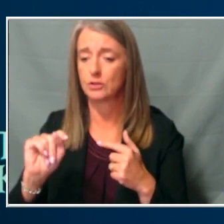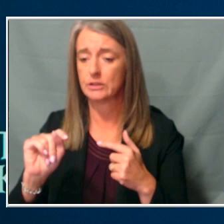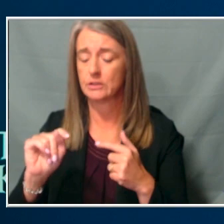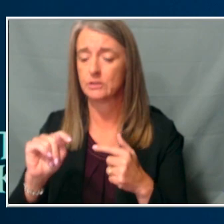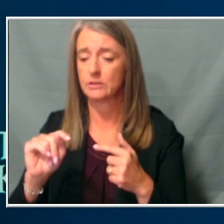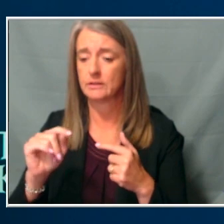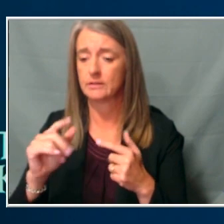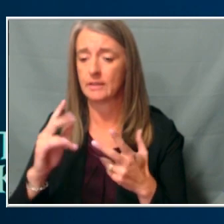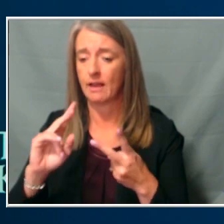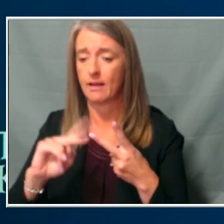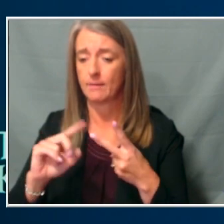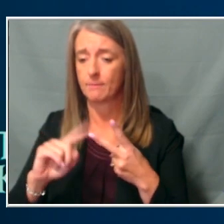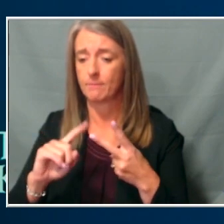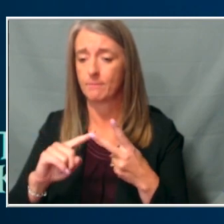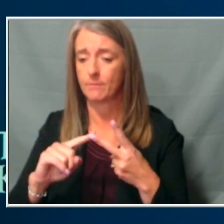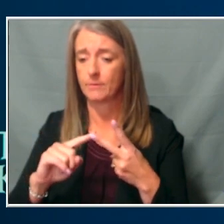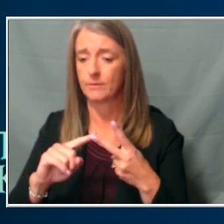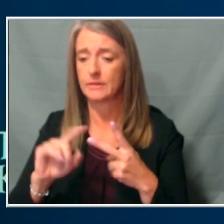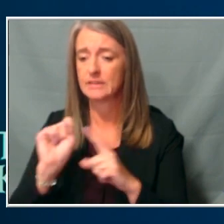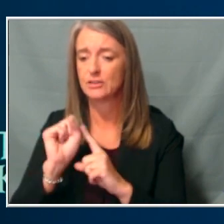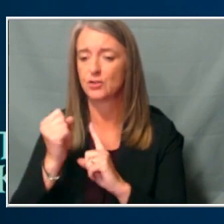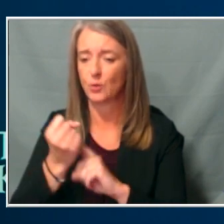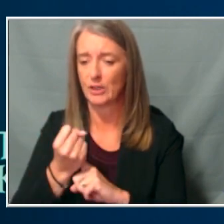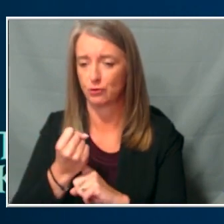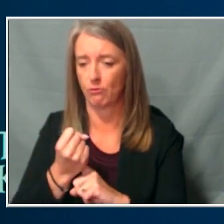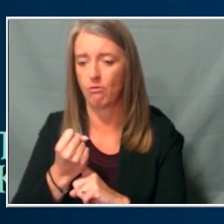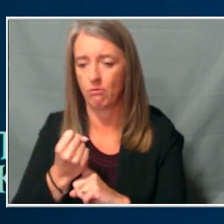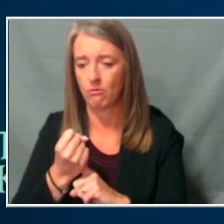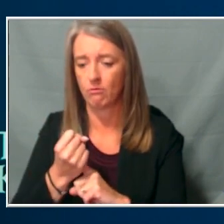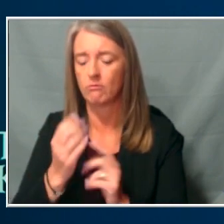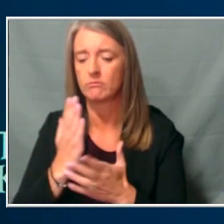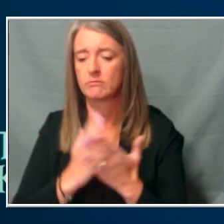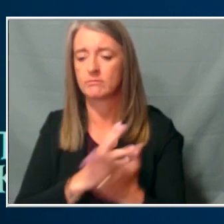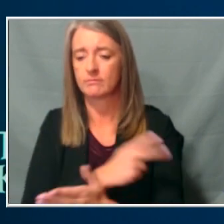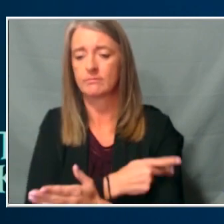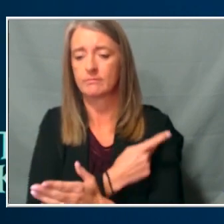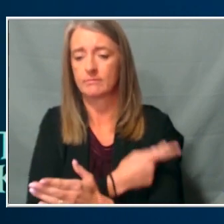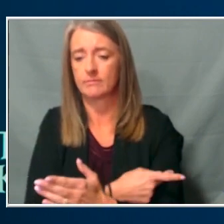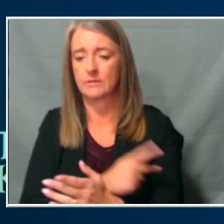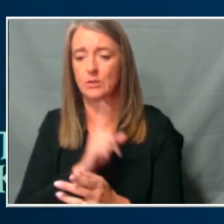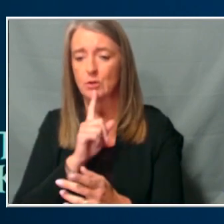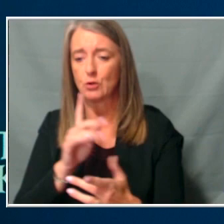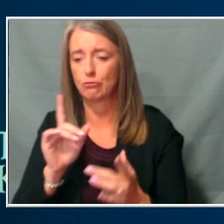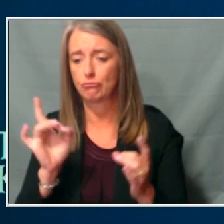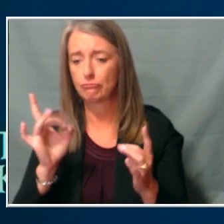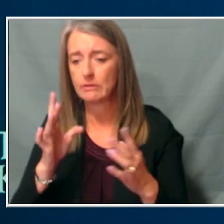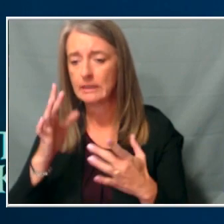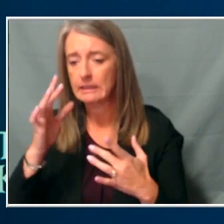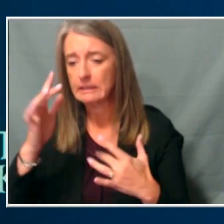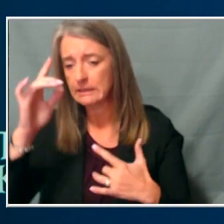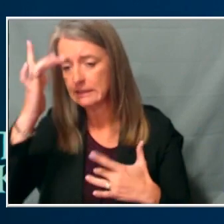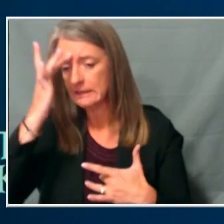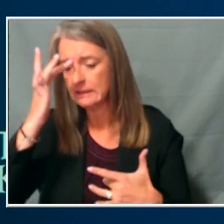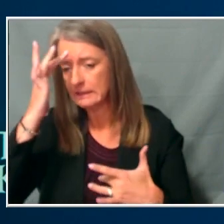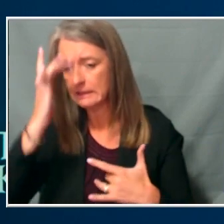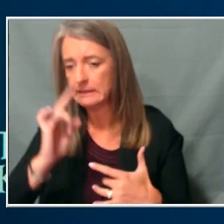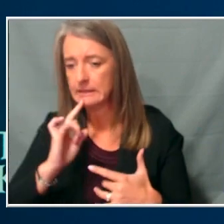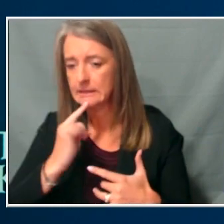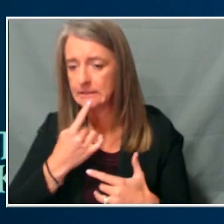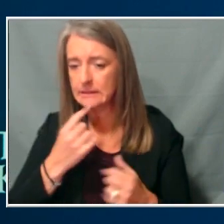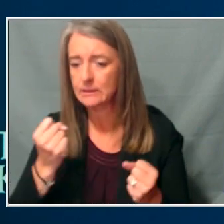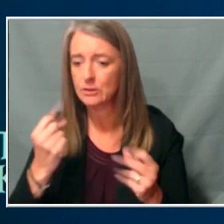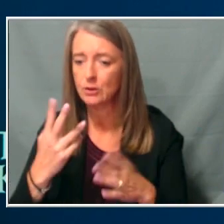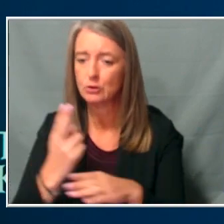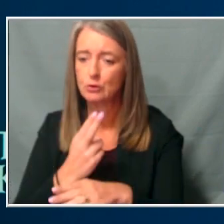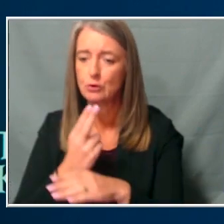to circumstances. So patients who are critically ill, patients who are on many